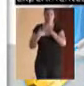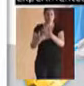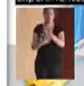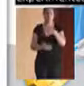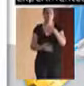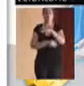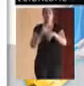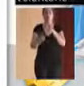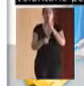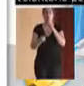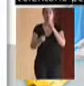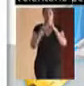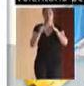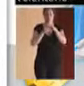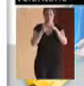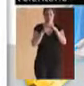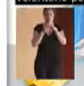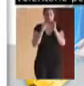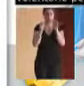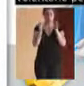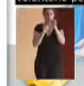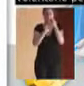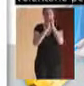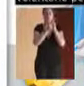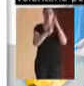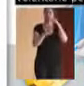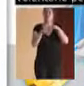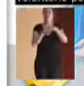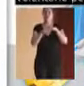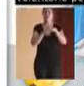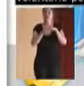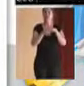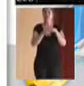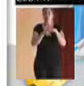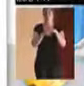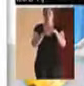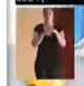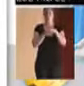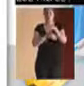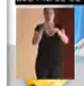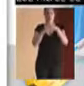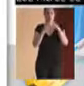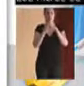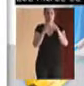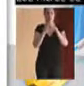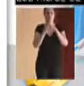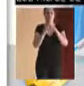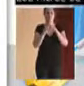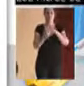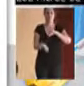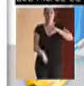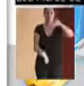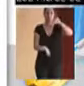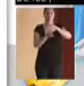experiments that we have done, the volunteers were able to see how wide the filters are, so how wide they are. We work